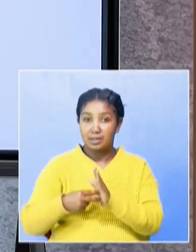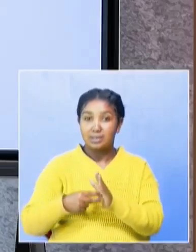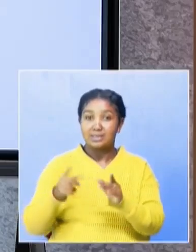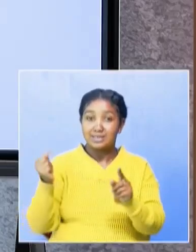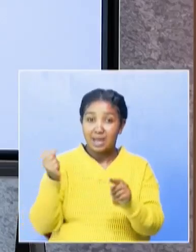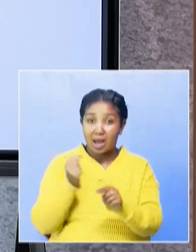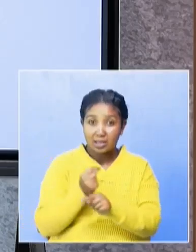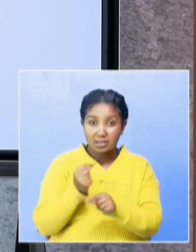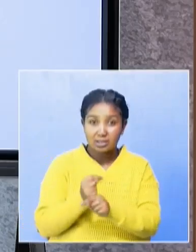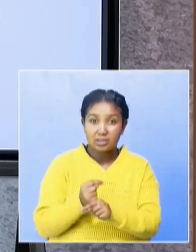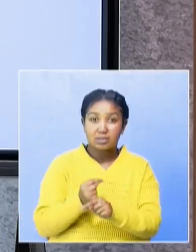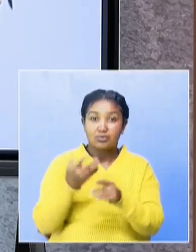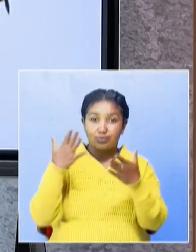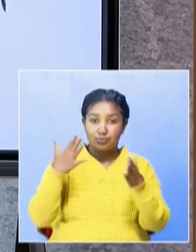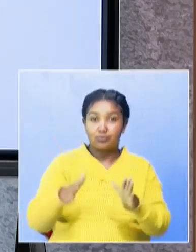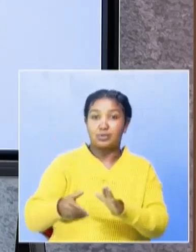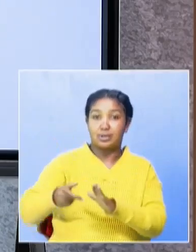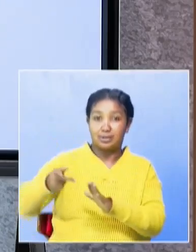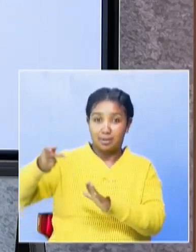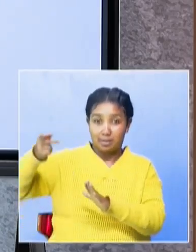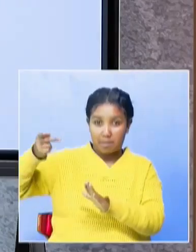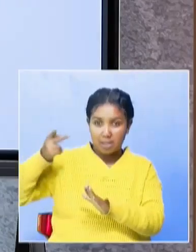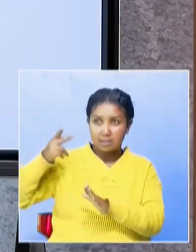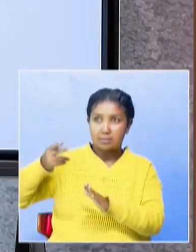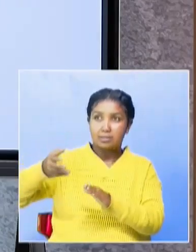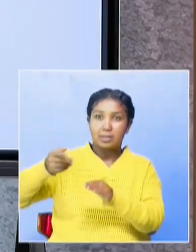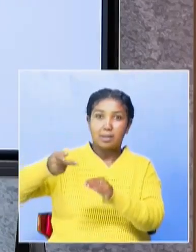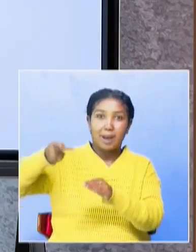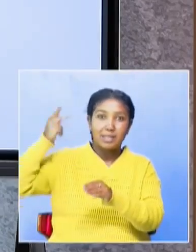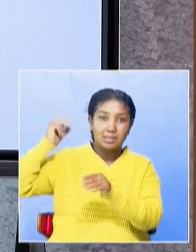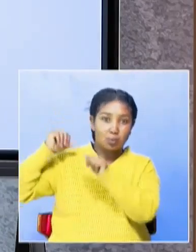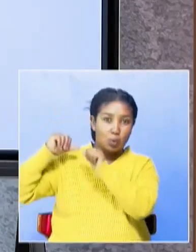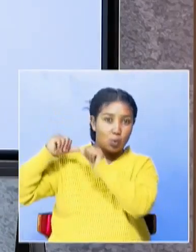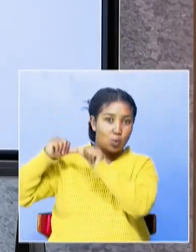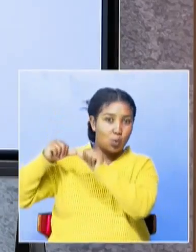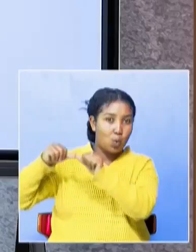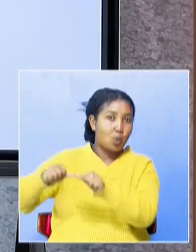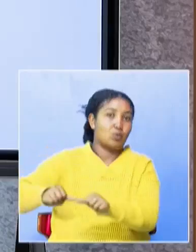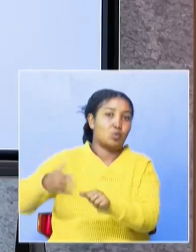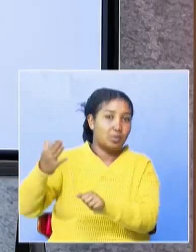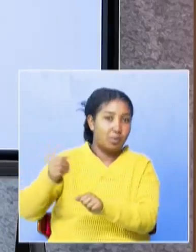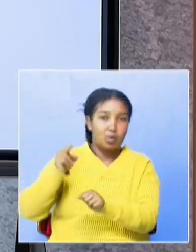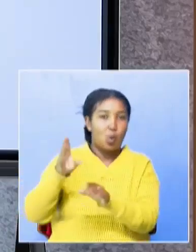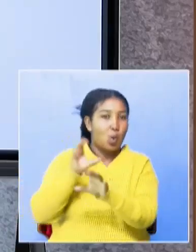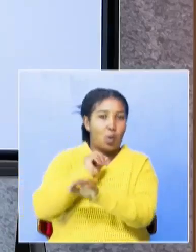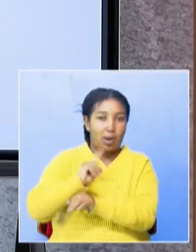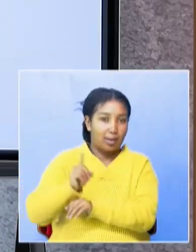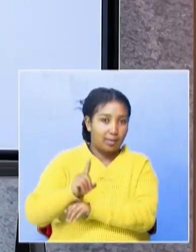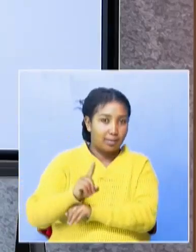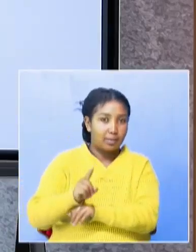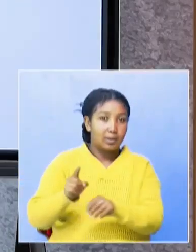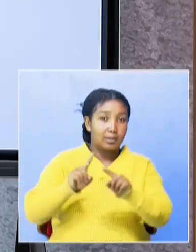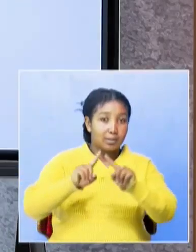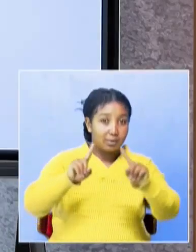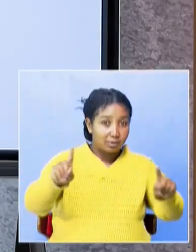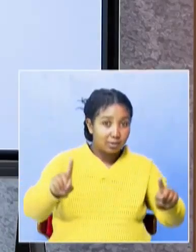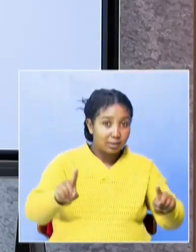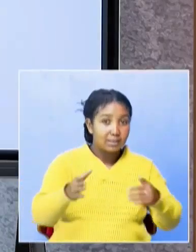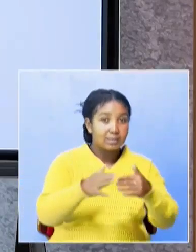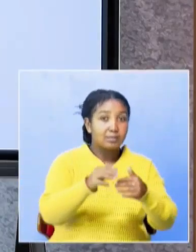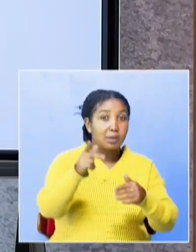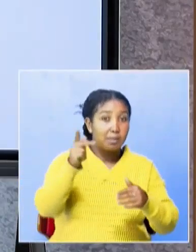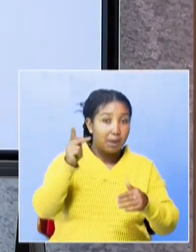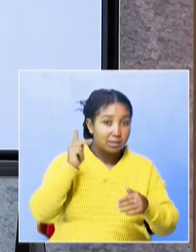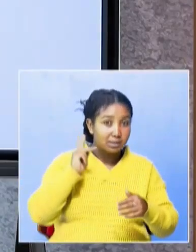the actions which were happening for a certain period of time in the past, and whereas